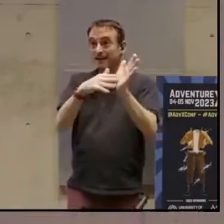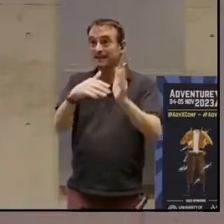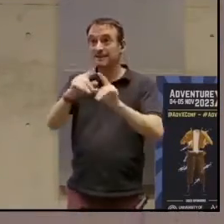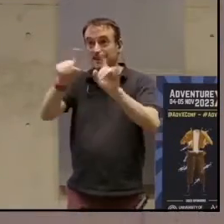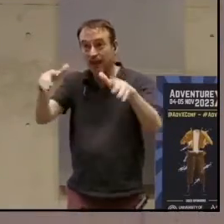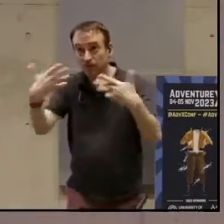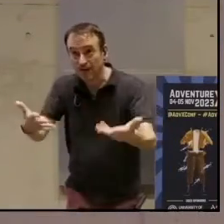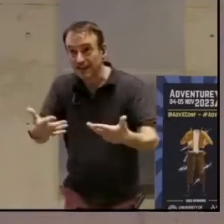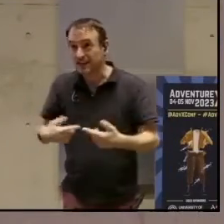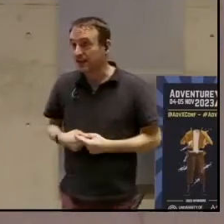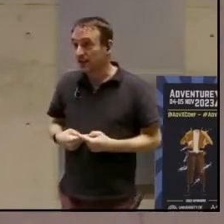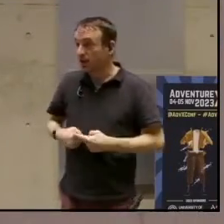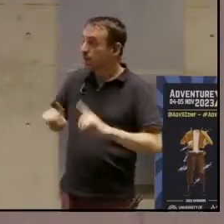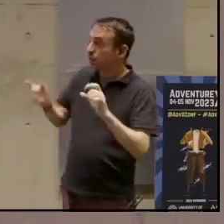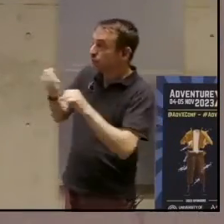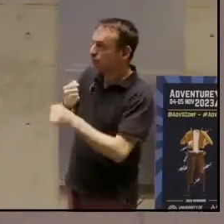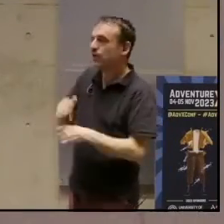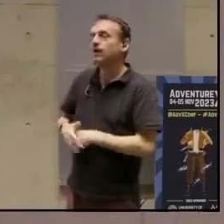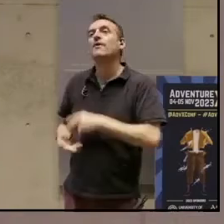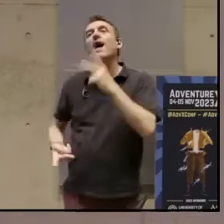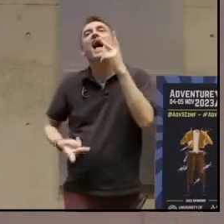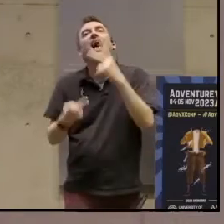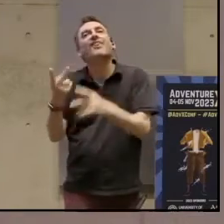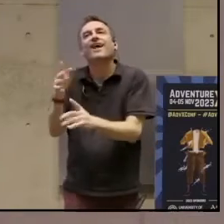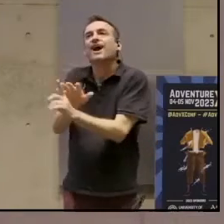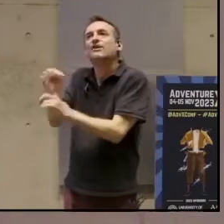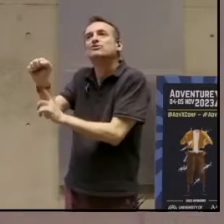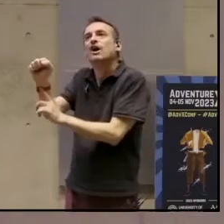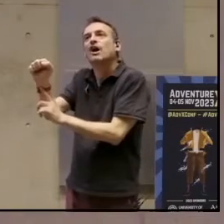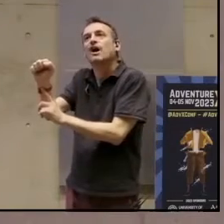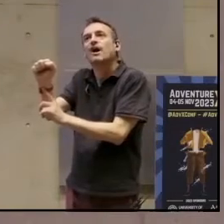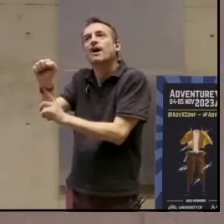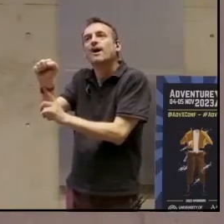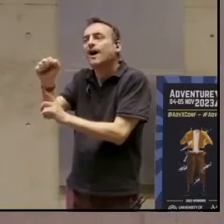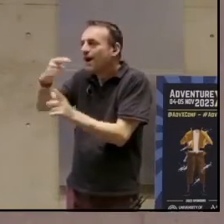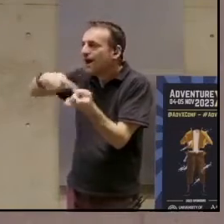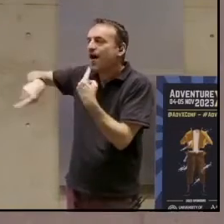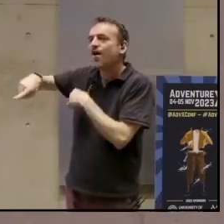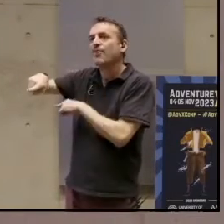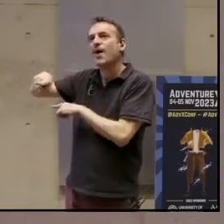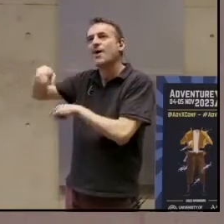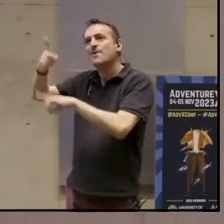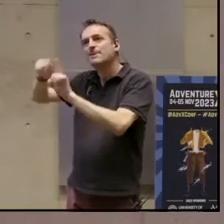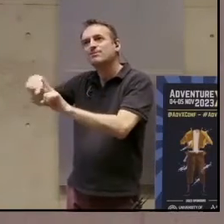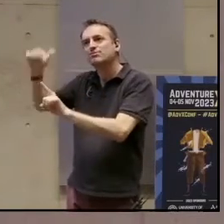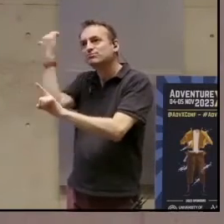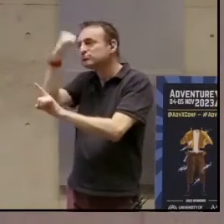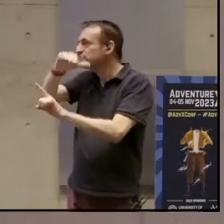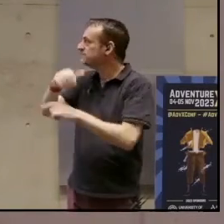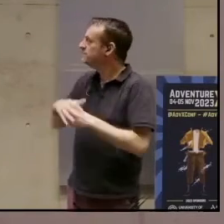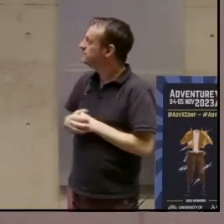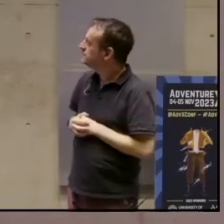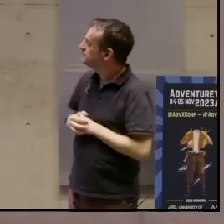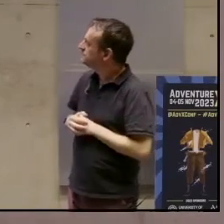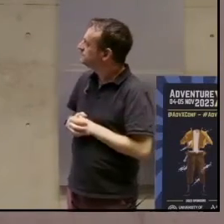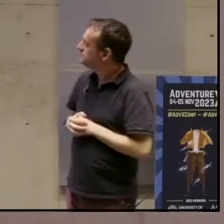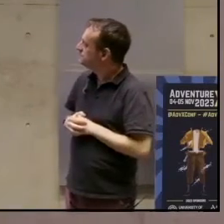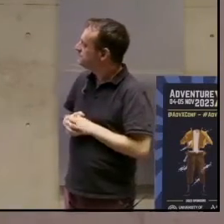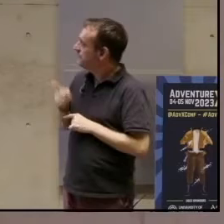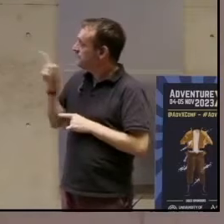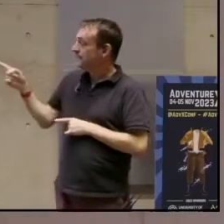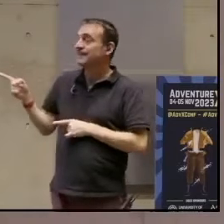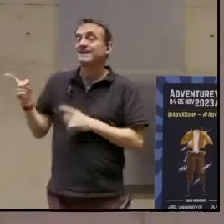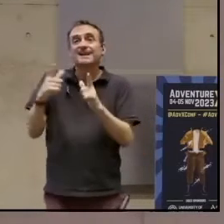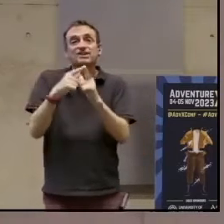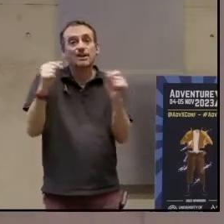We can look to other cultures and other smart people, all right? So let's go to Japan for a second. Japanese games